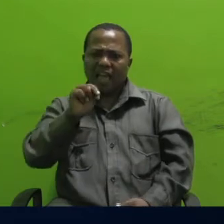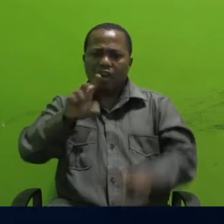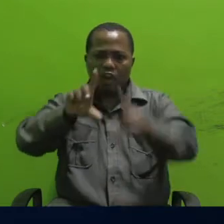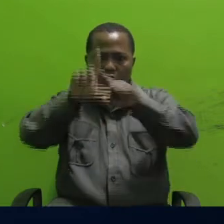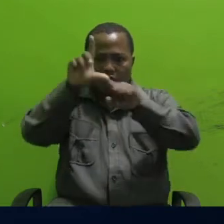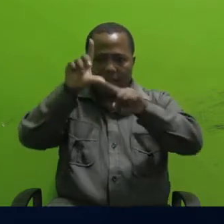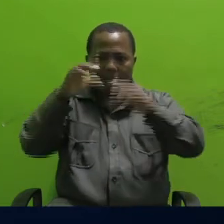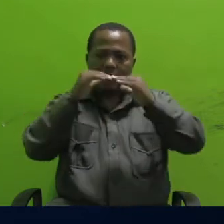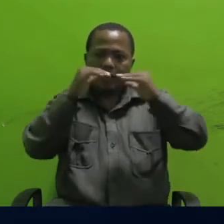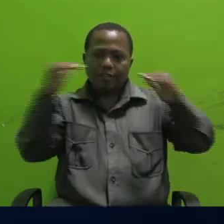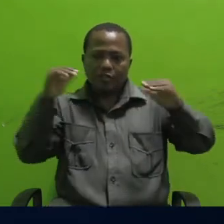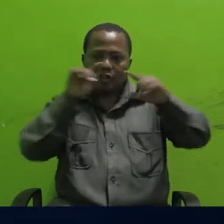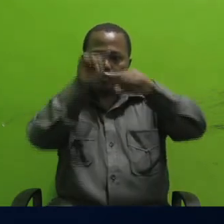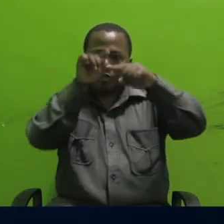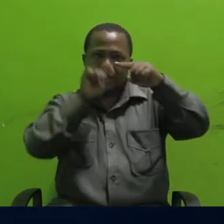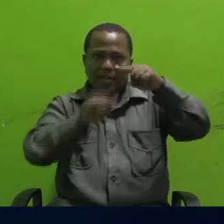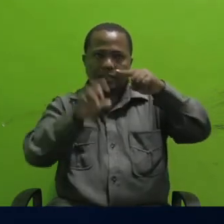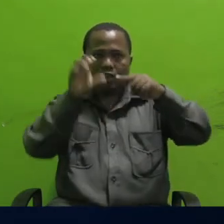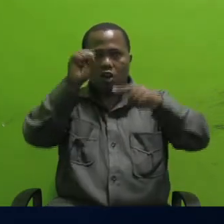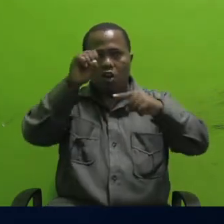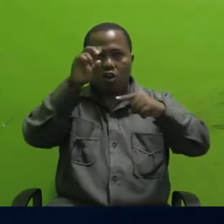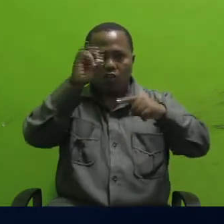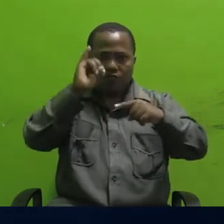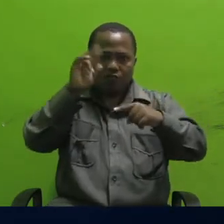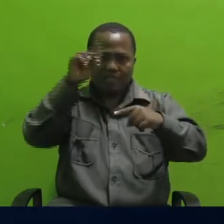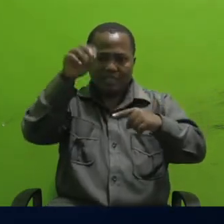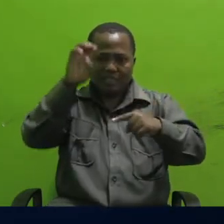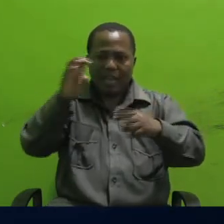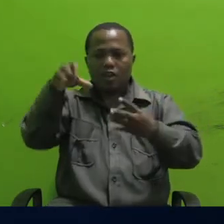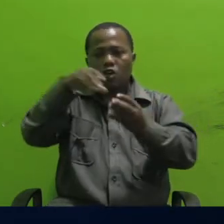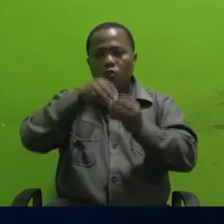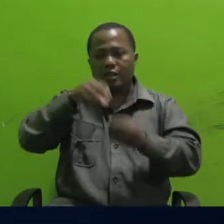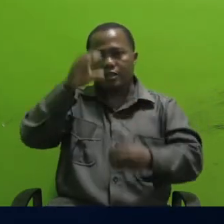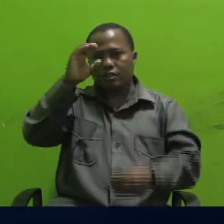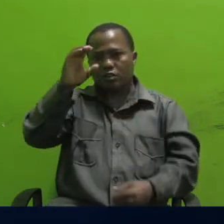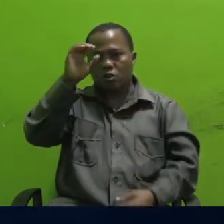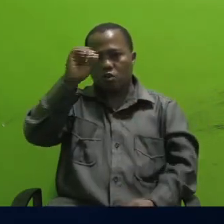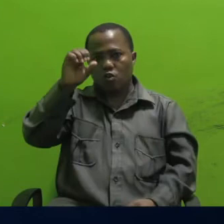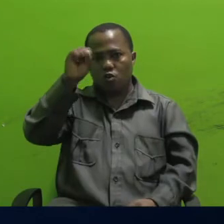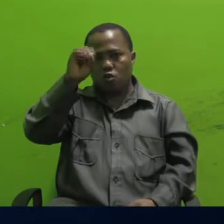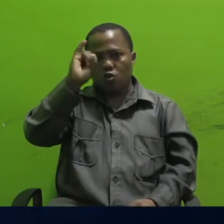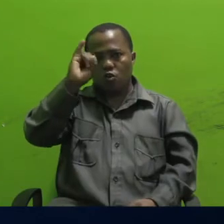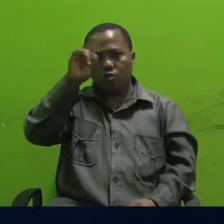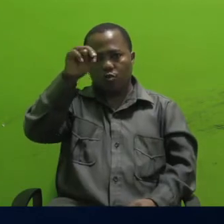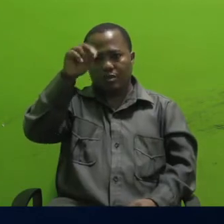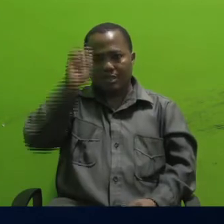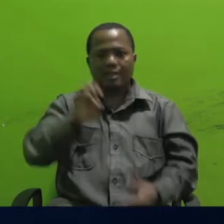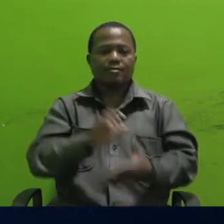an angle is equal to the ratio of sine to cosine of that particular angle.